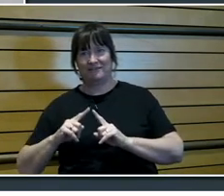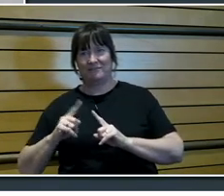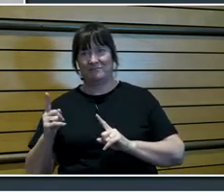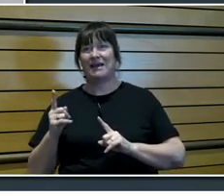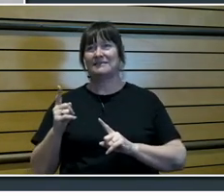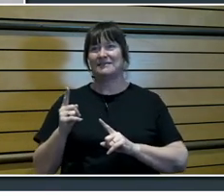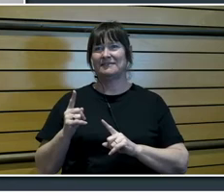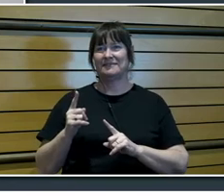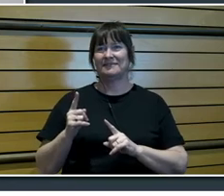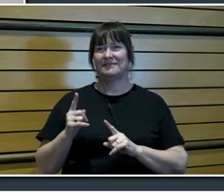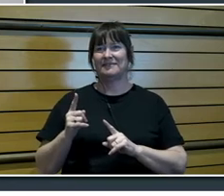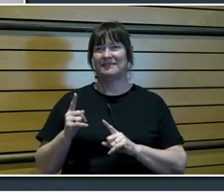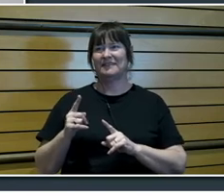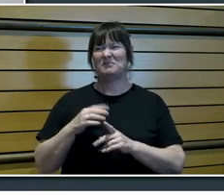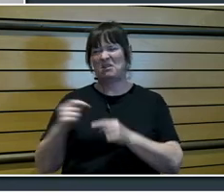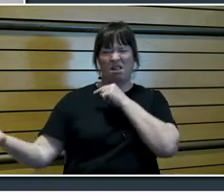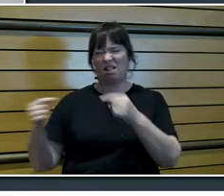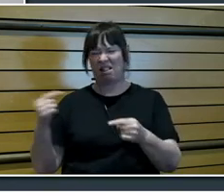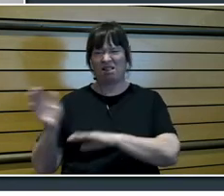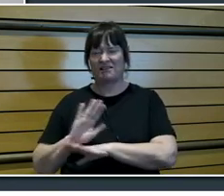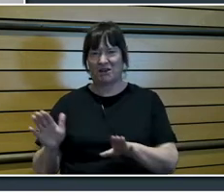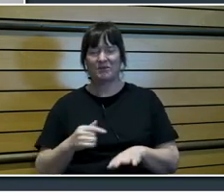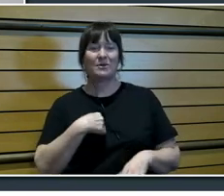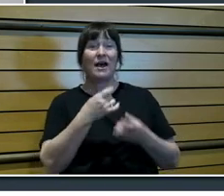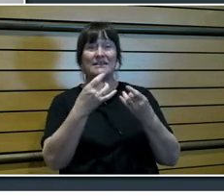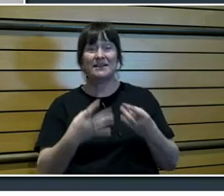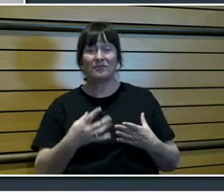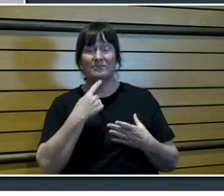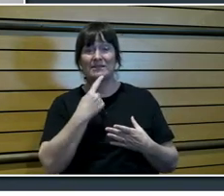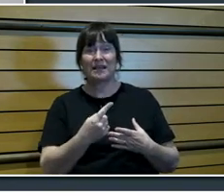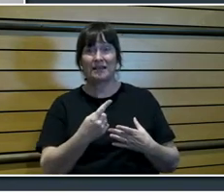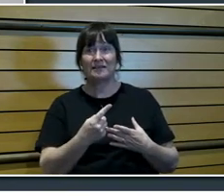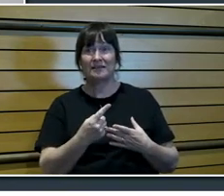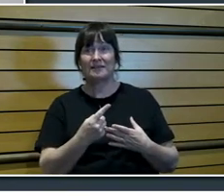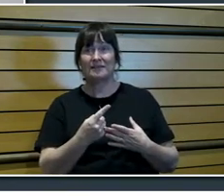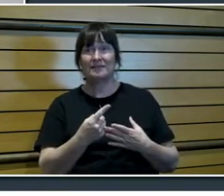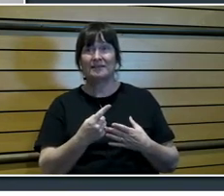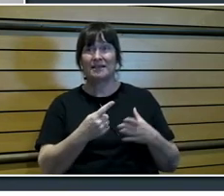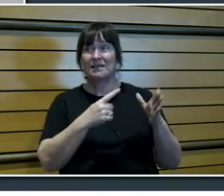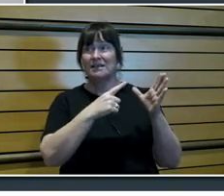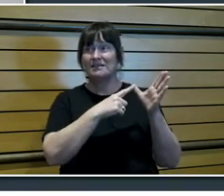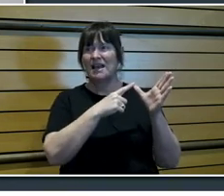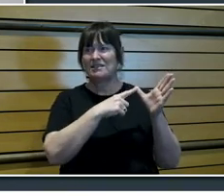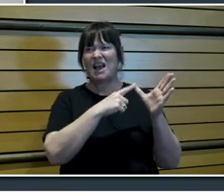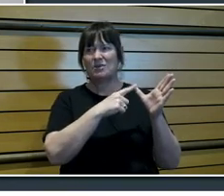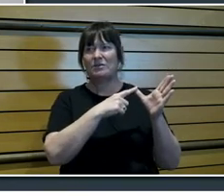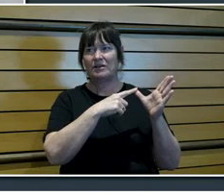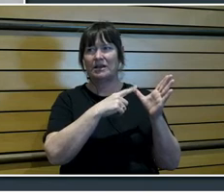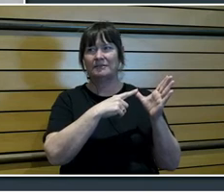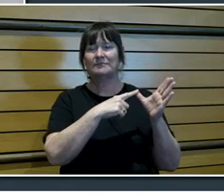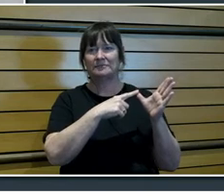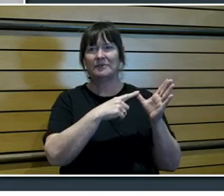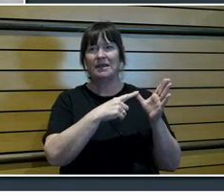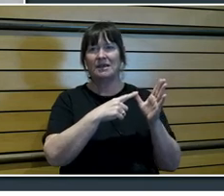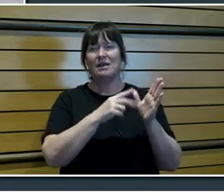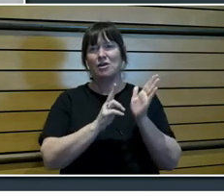we're very good-natured when we differed. So I start off by saying, Ahuriri Napier Māori Wards.